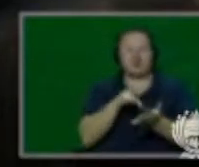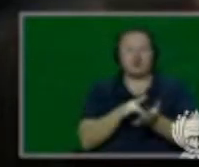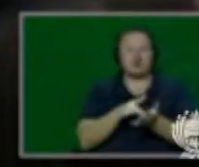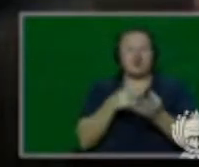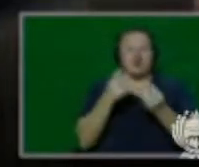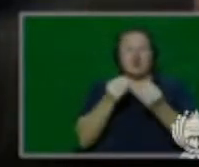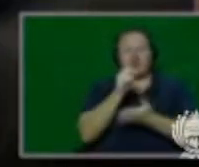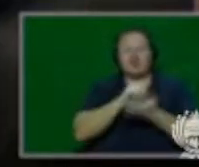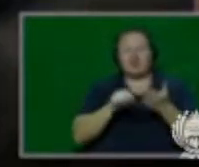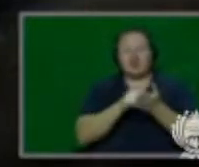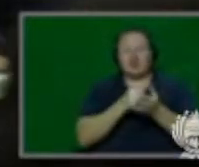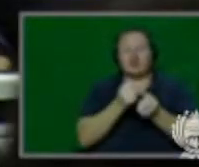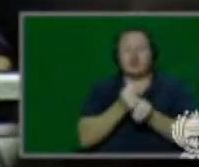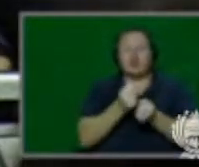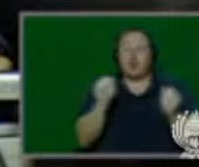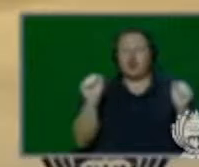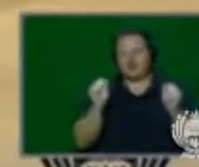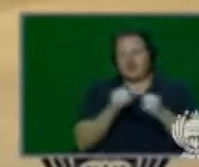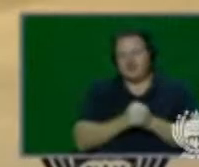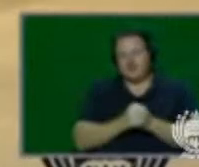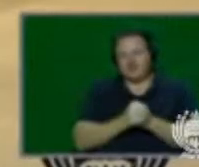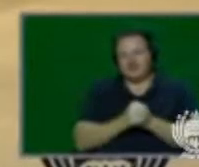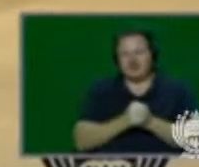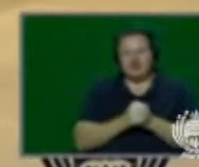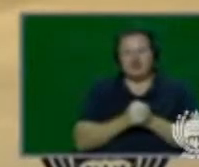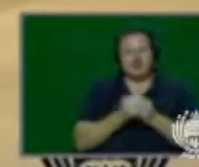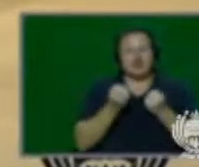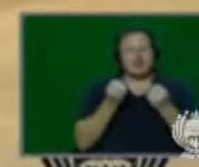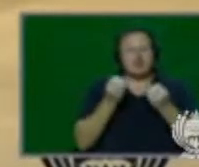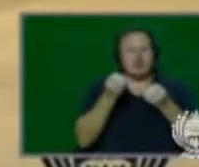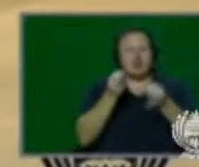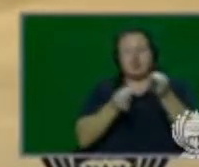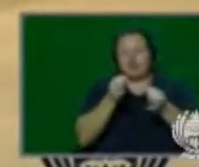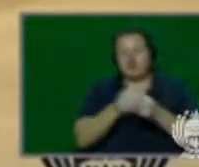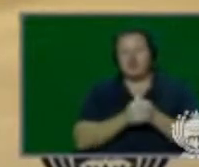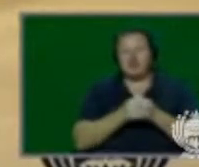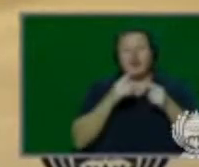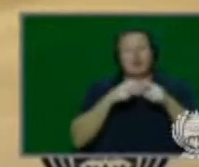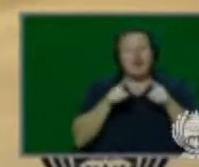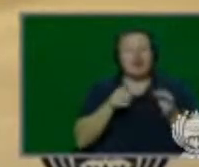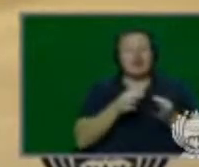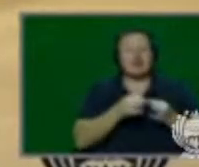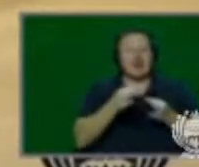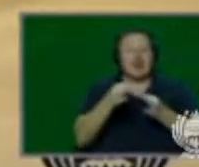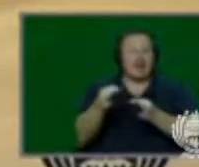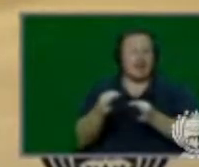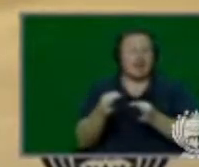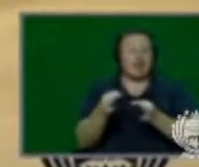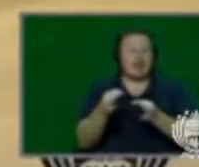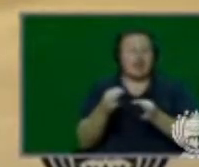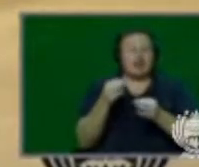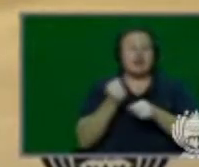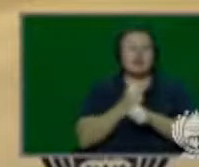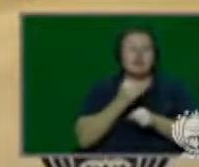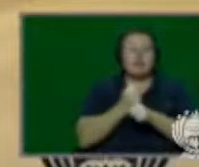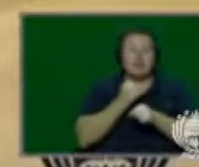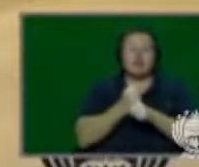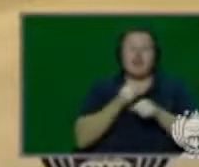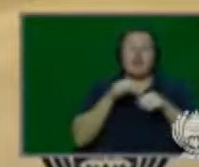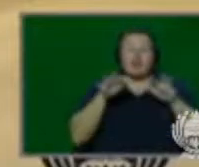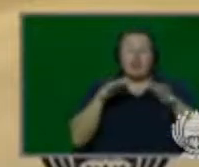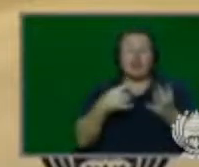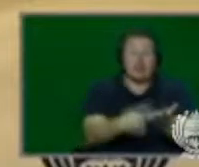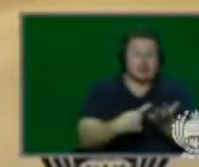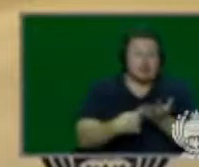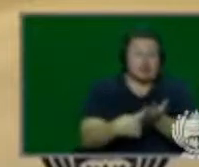democracy. But what is positive is that the delay has stimulated an unprecedented level of public debate about